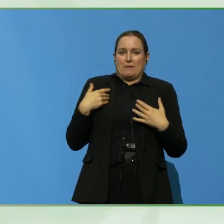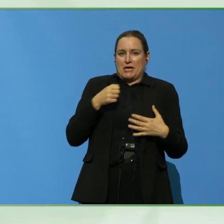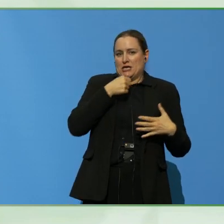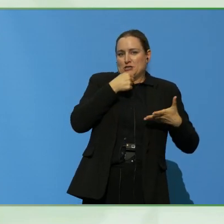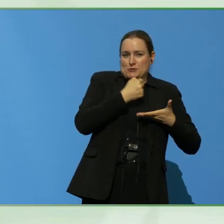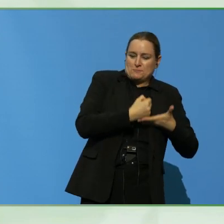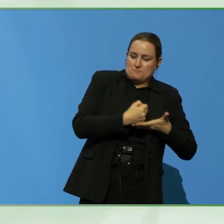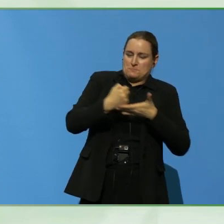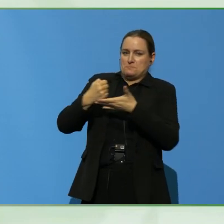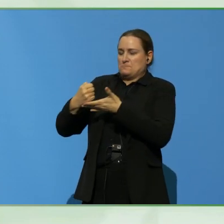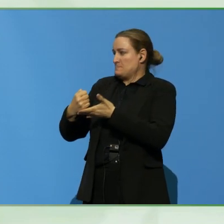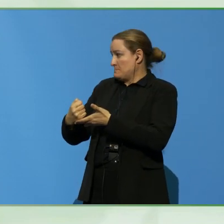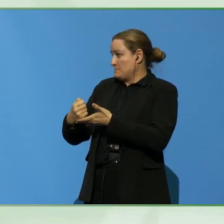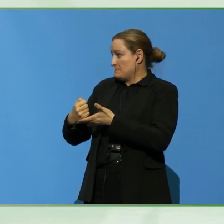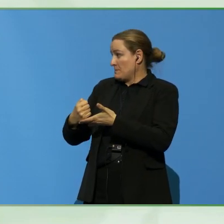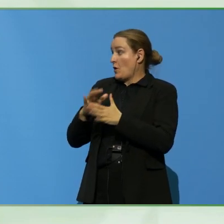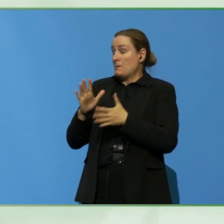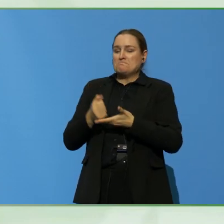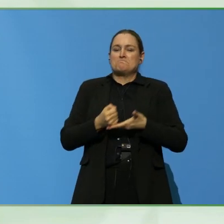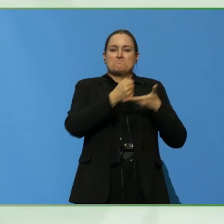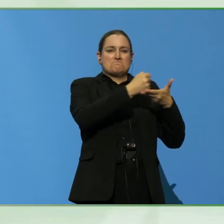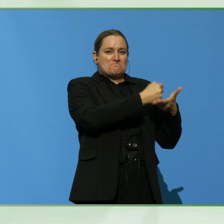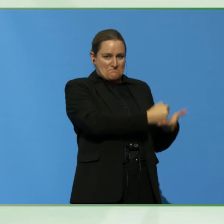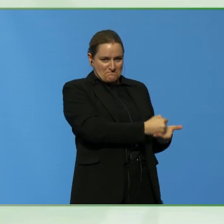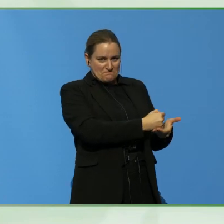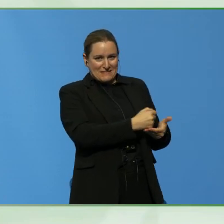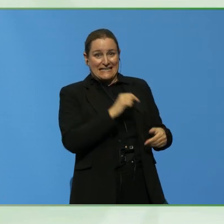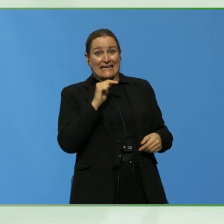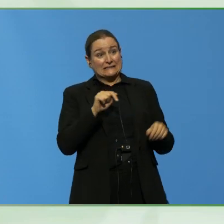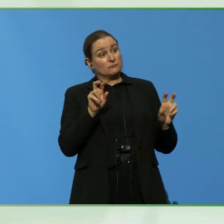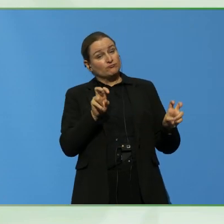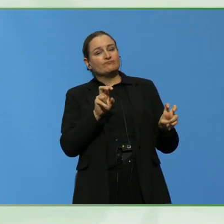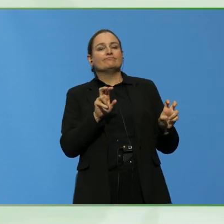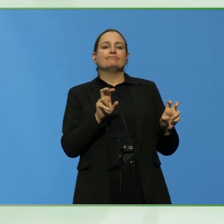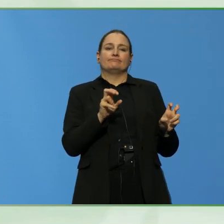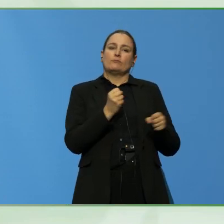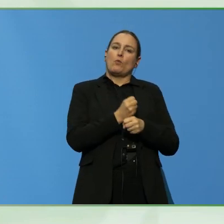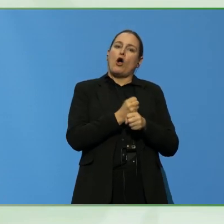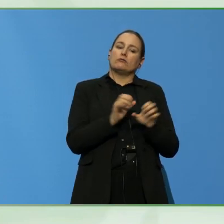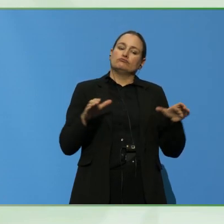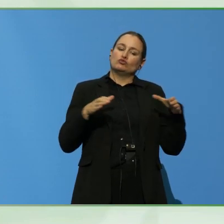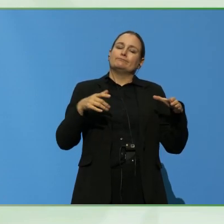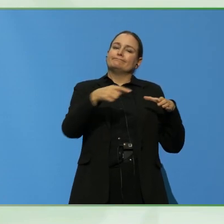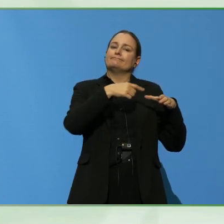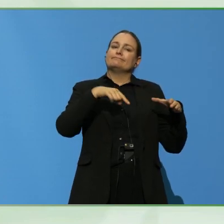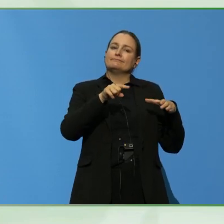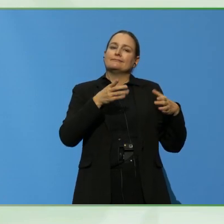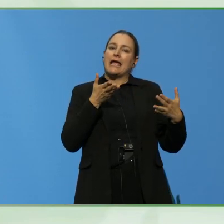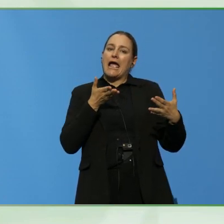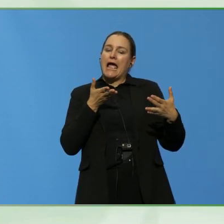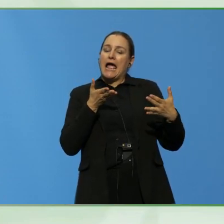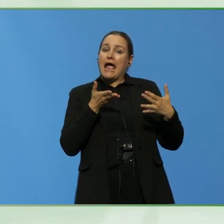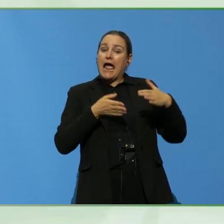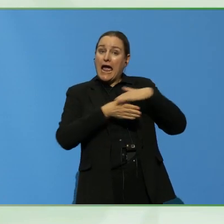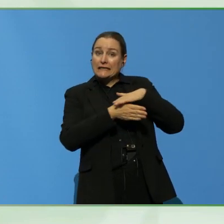dear colleague and friend, Varun Chandak from Access to Success, to take over and talk about his own solutions